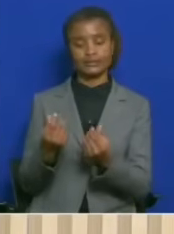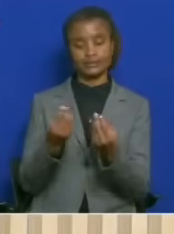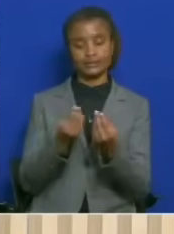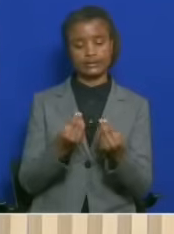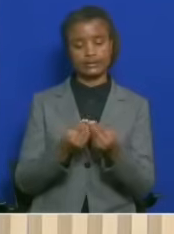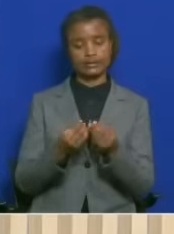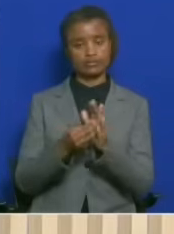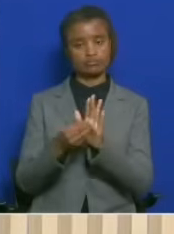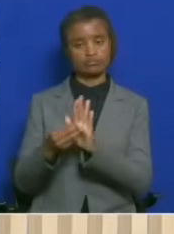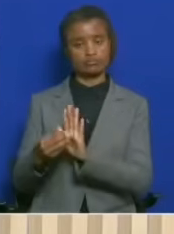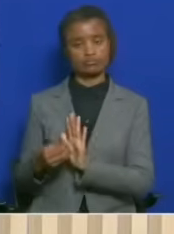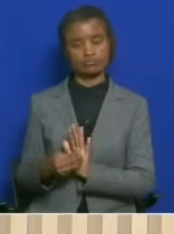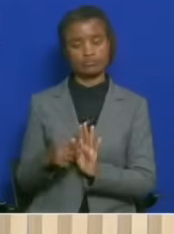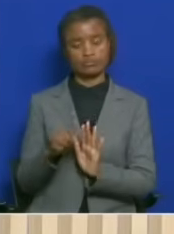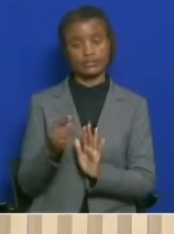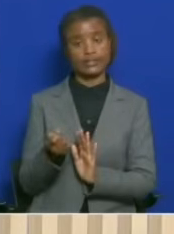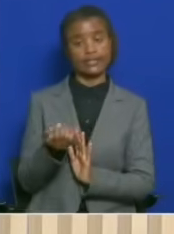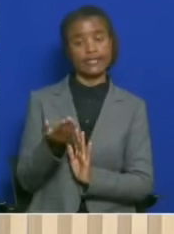this tender.